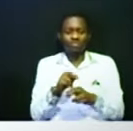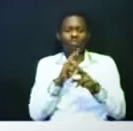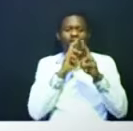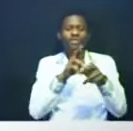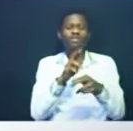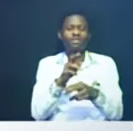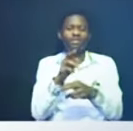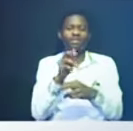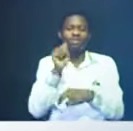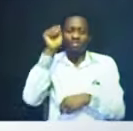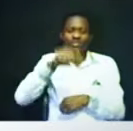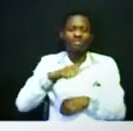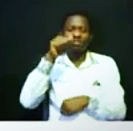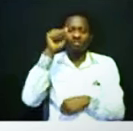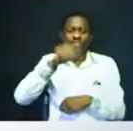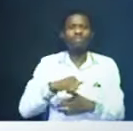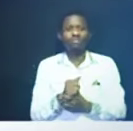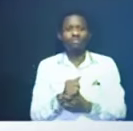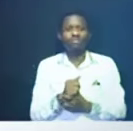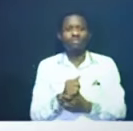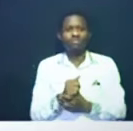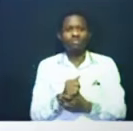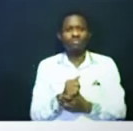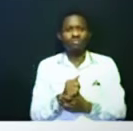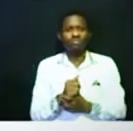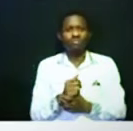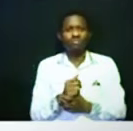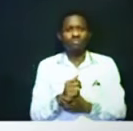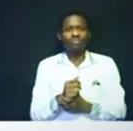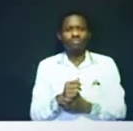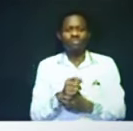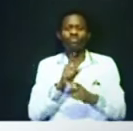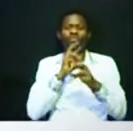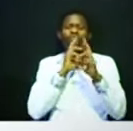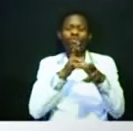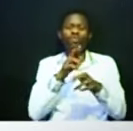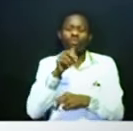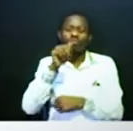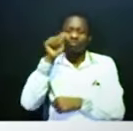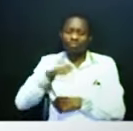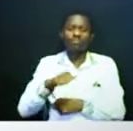Answer affirmatively. Respond positively to it. When we